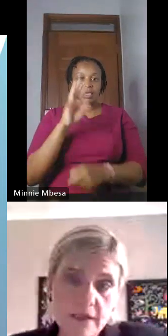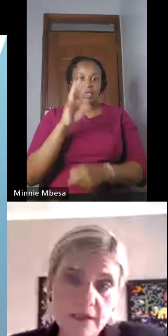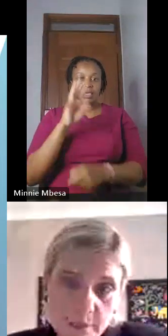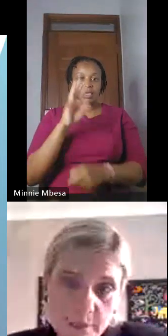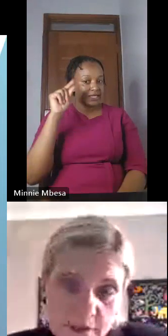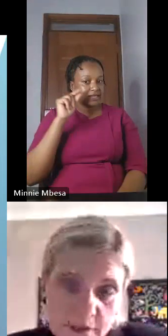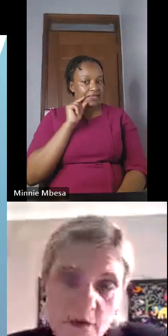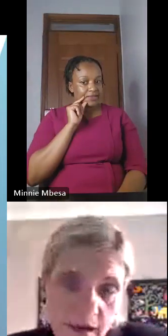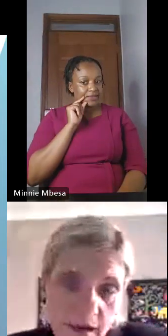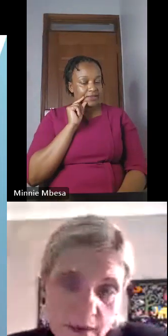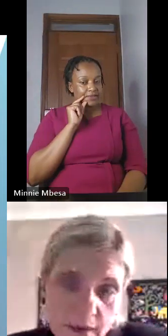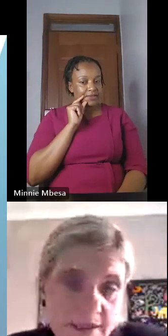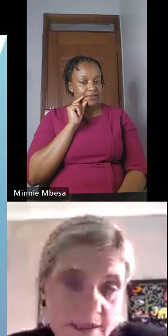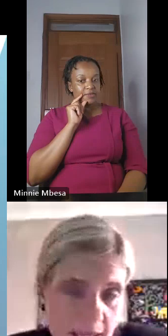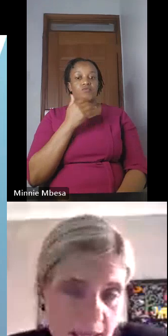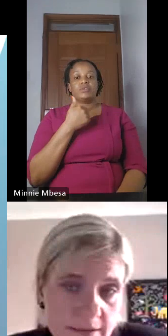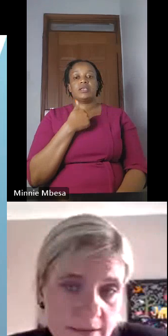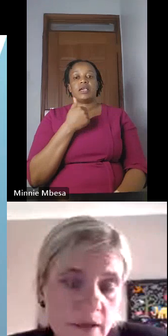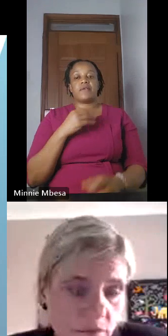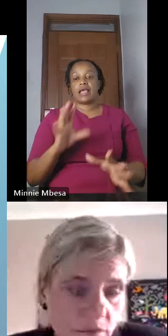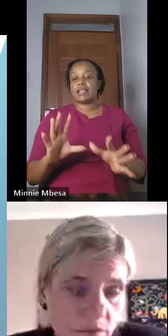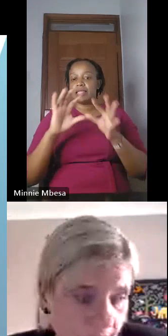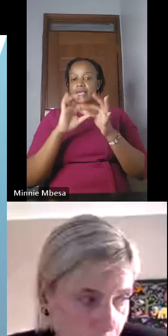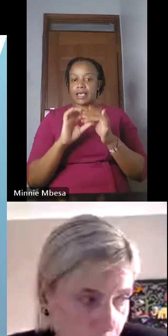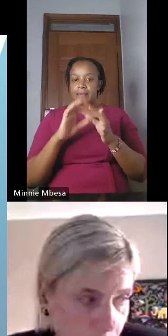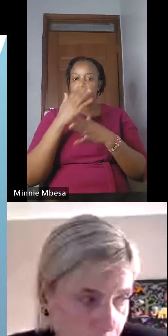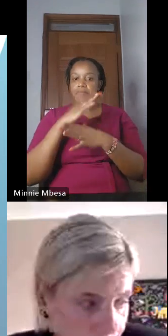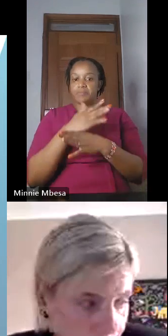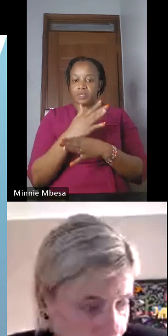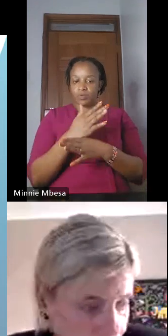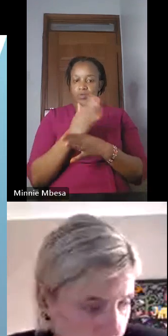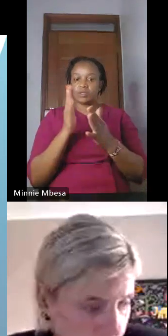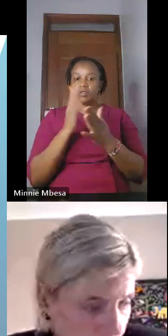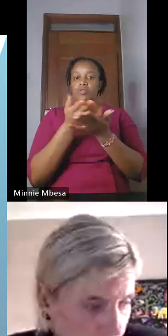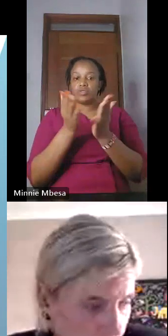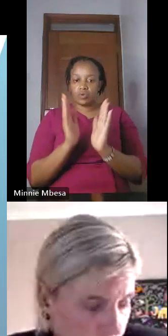those examples. So I would say yes, you can apply.